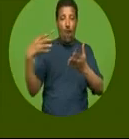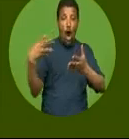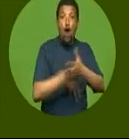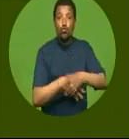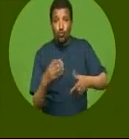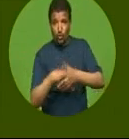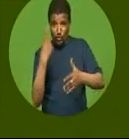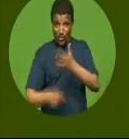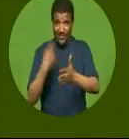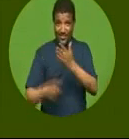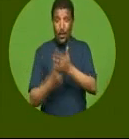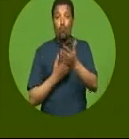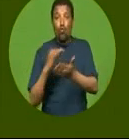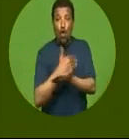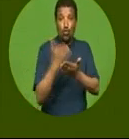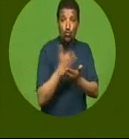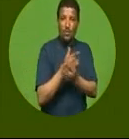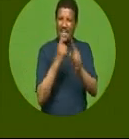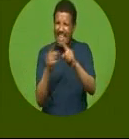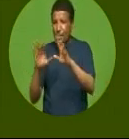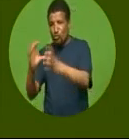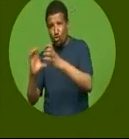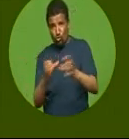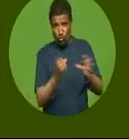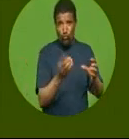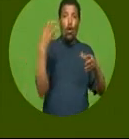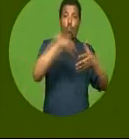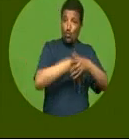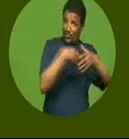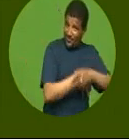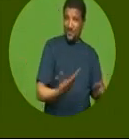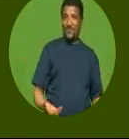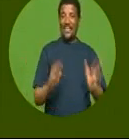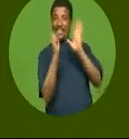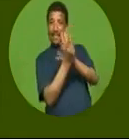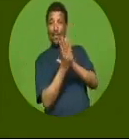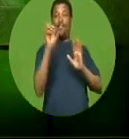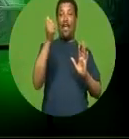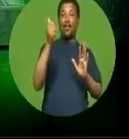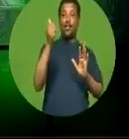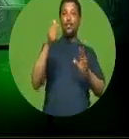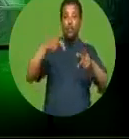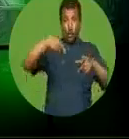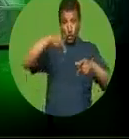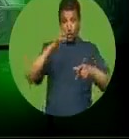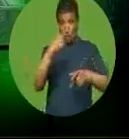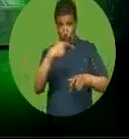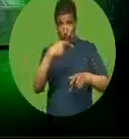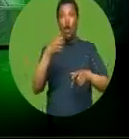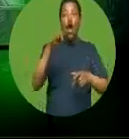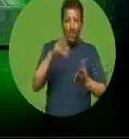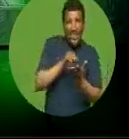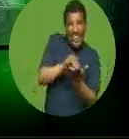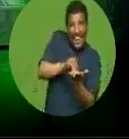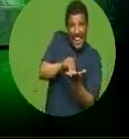input. Example, 10 quintals of teff per hectare of land. The last